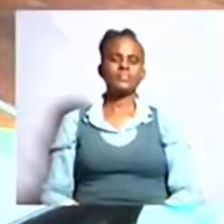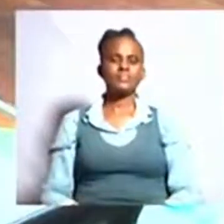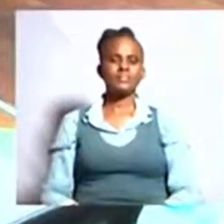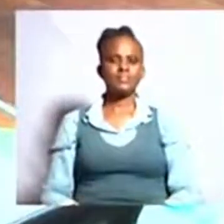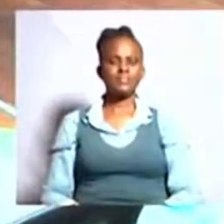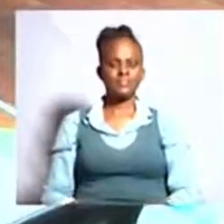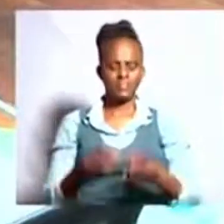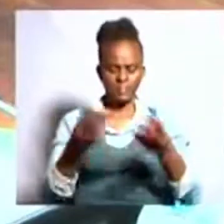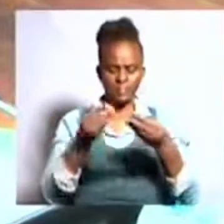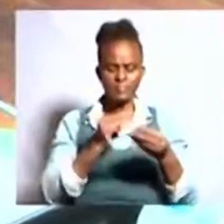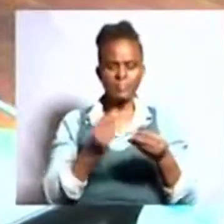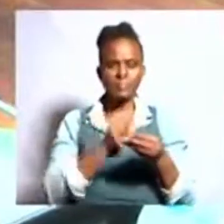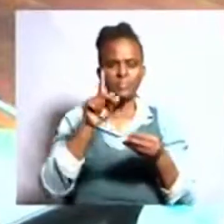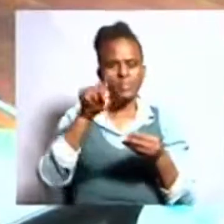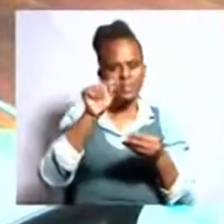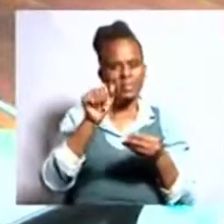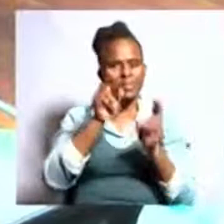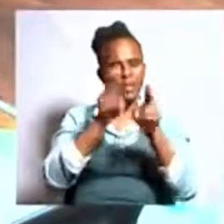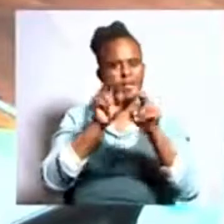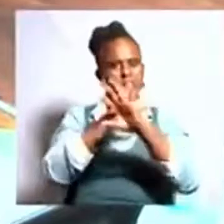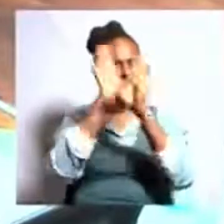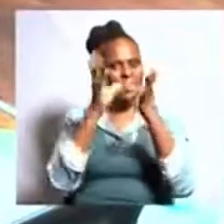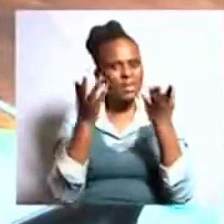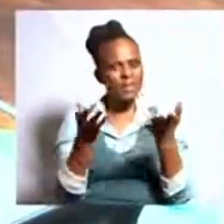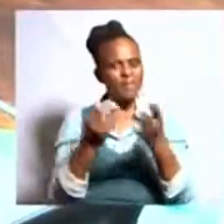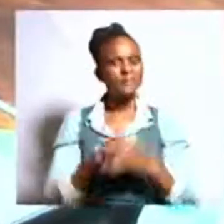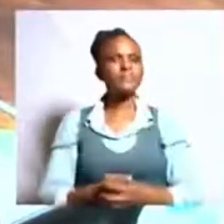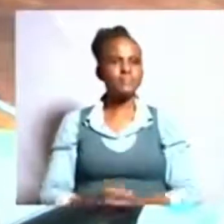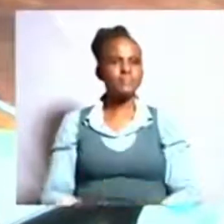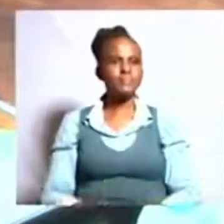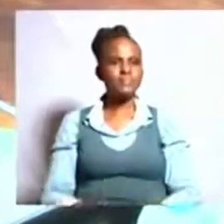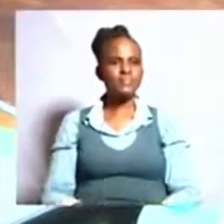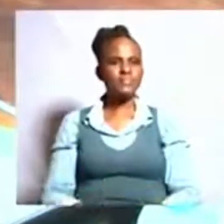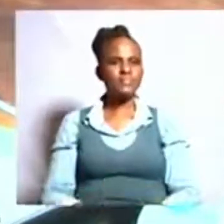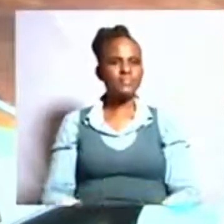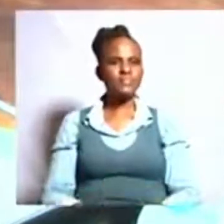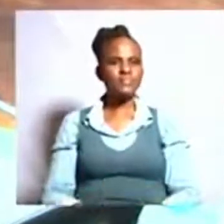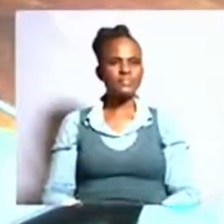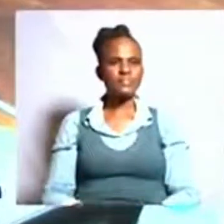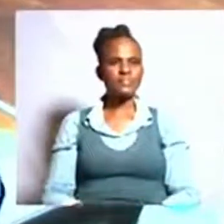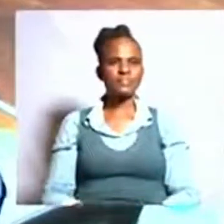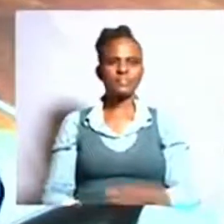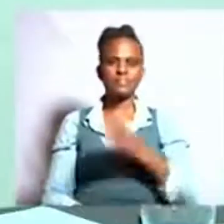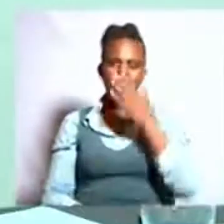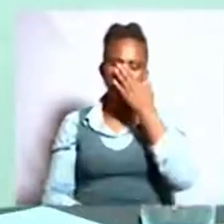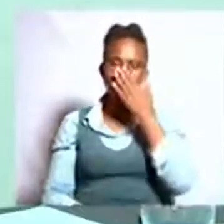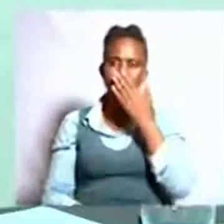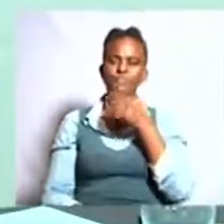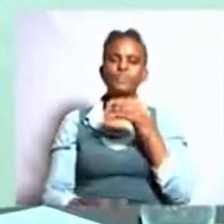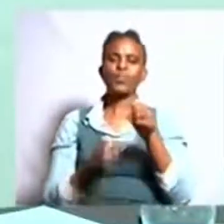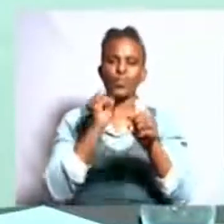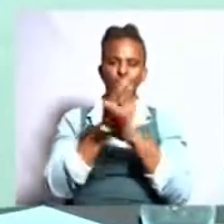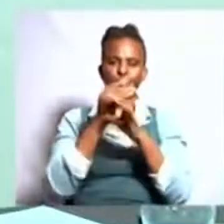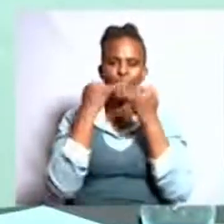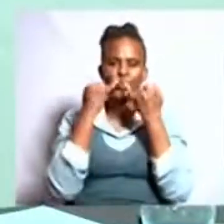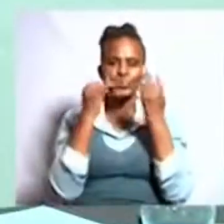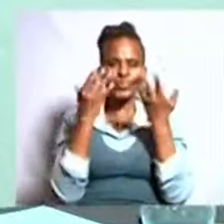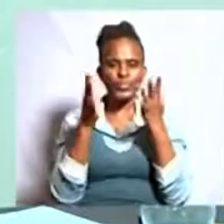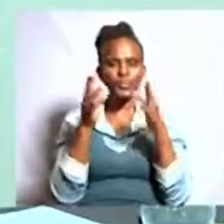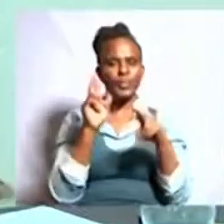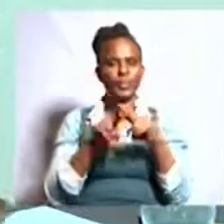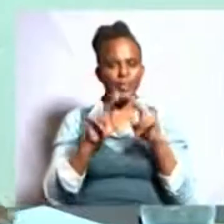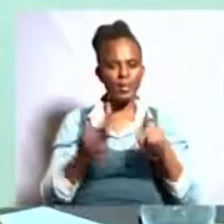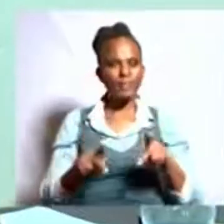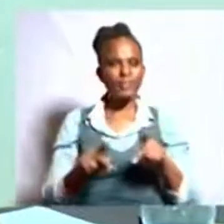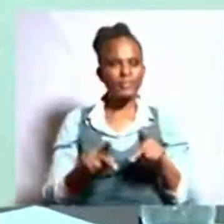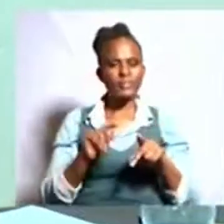Can you give us, PS, can you give us an appropriate response to that? Thank you very much. Like you have said, Chair, I think we need to